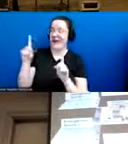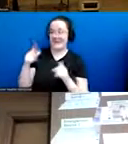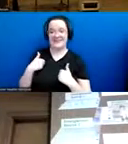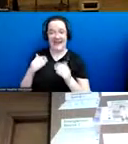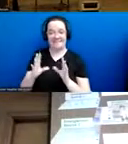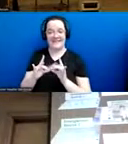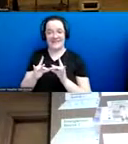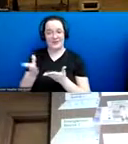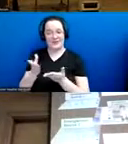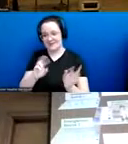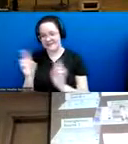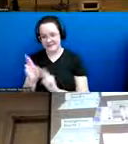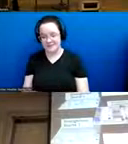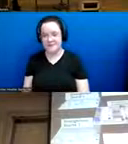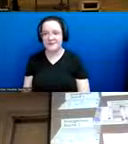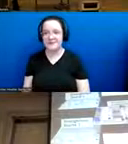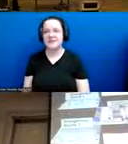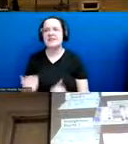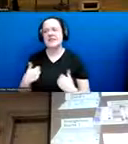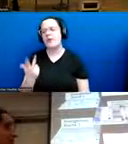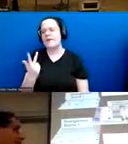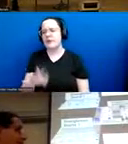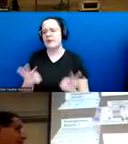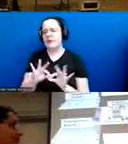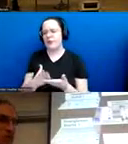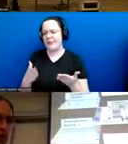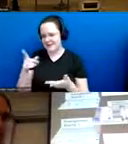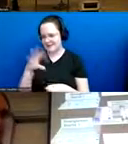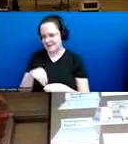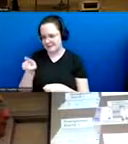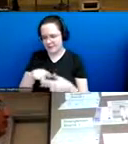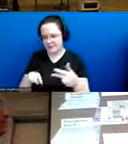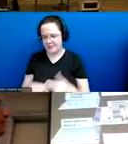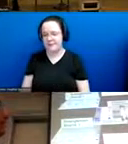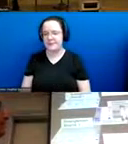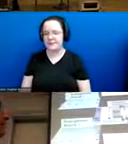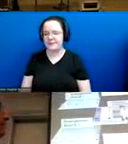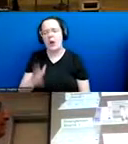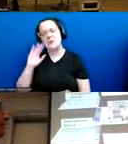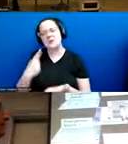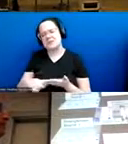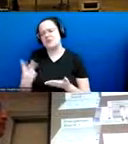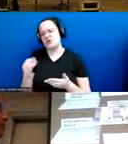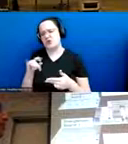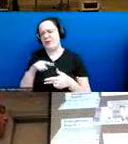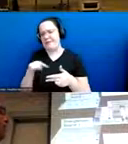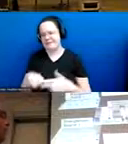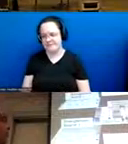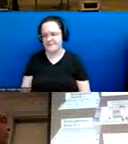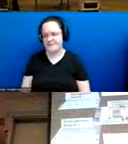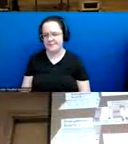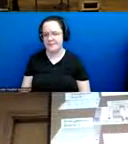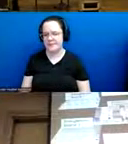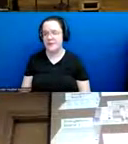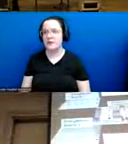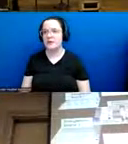demand, right? There's three important things that are here. We'll talk about two of them in the remainder of the talk, but